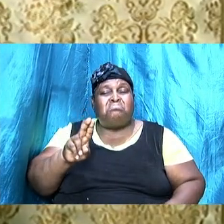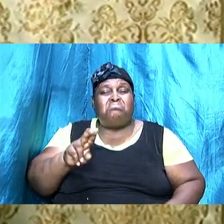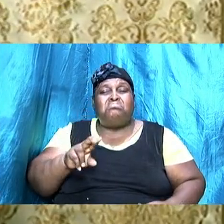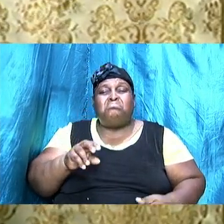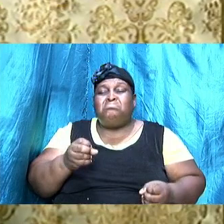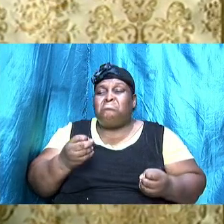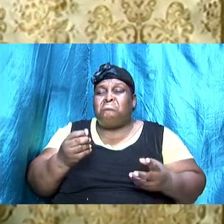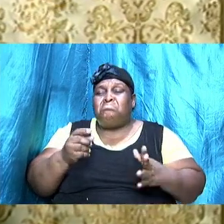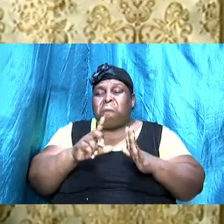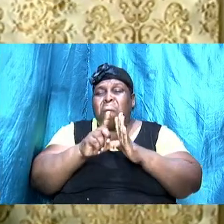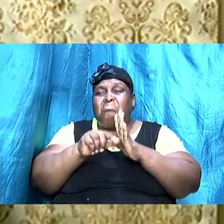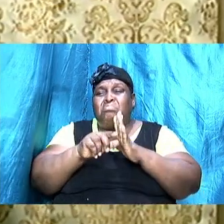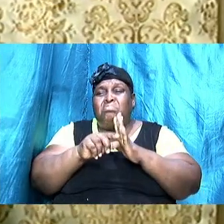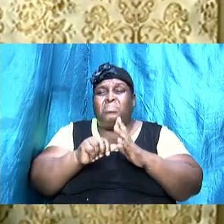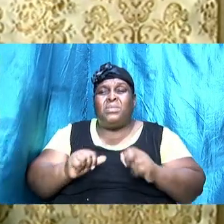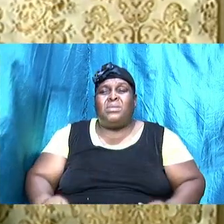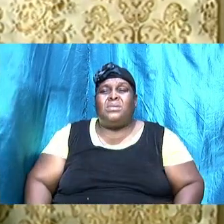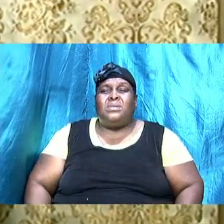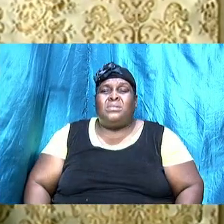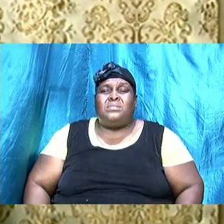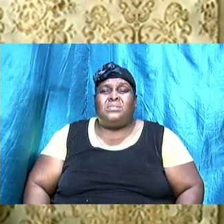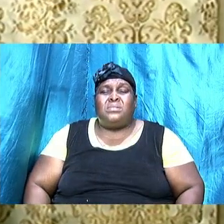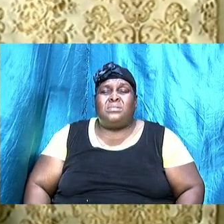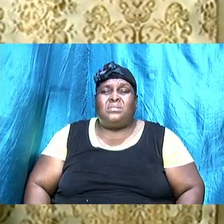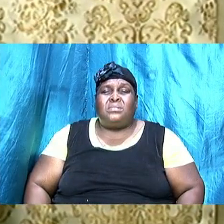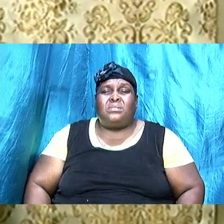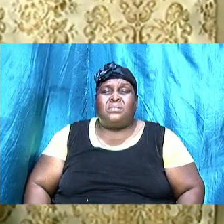into perspective in summary form